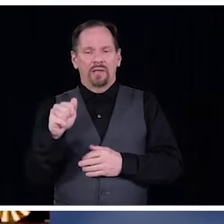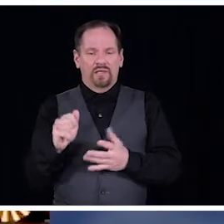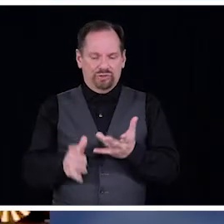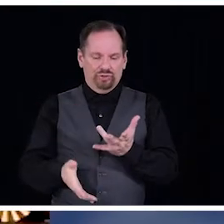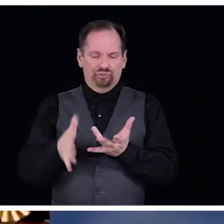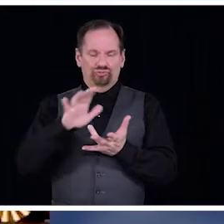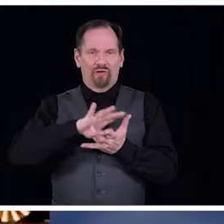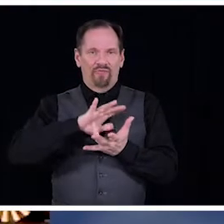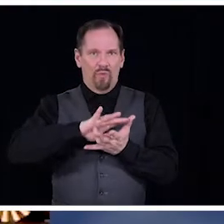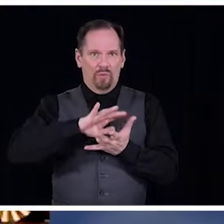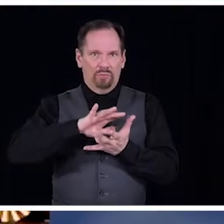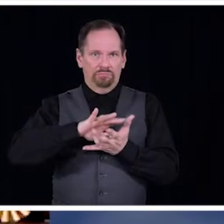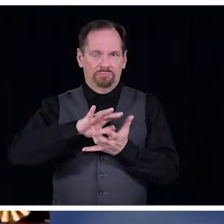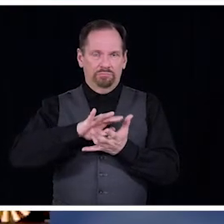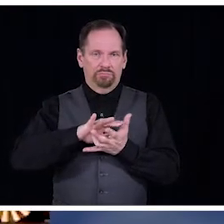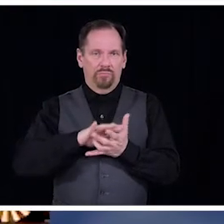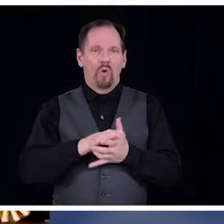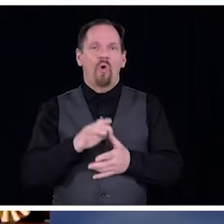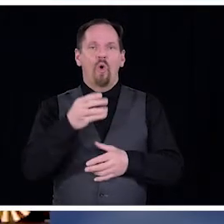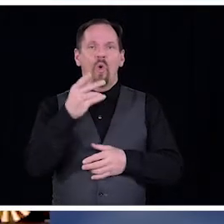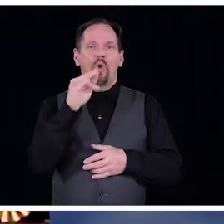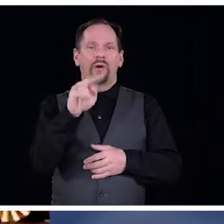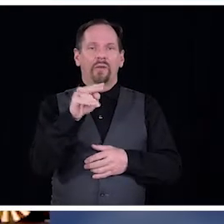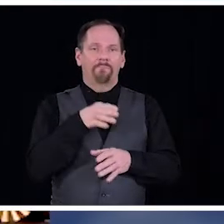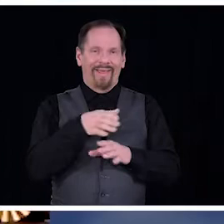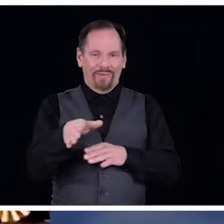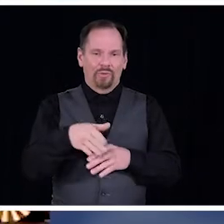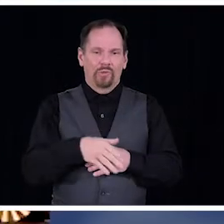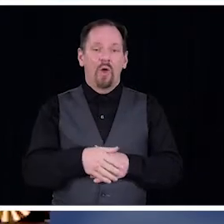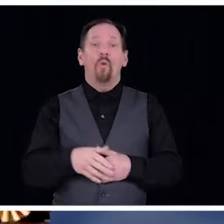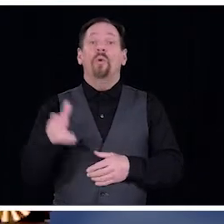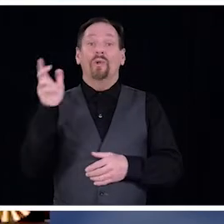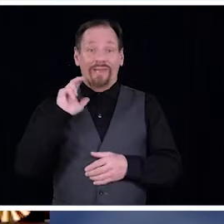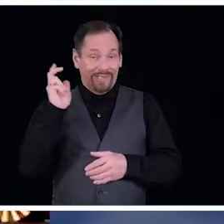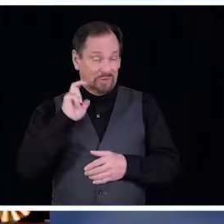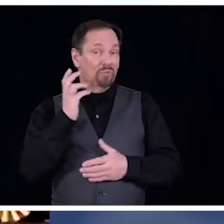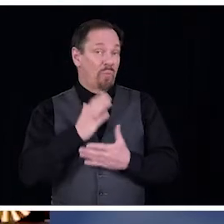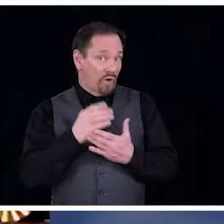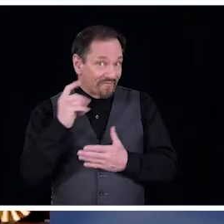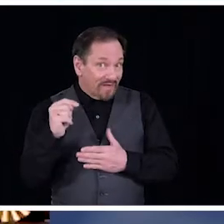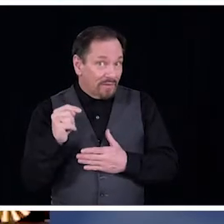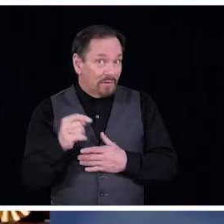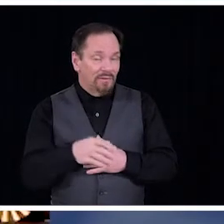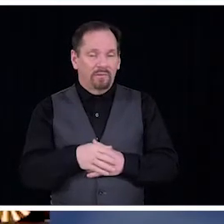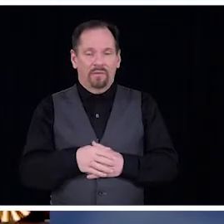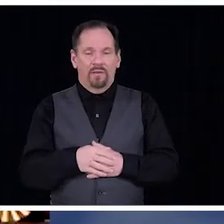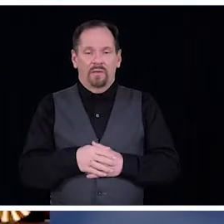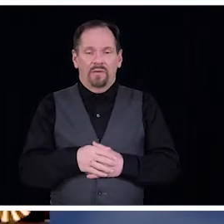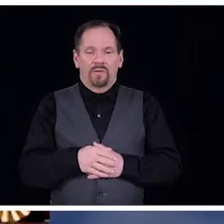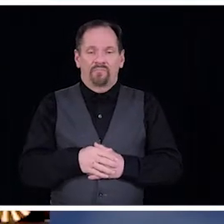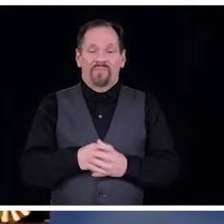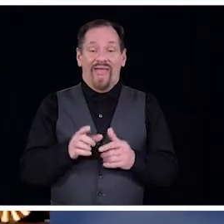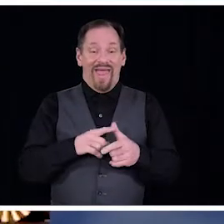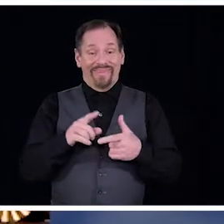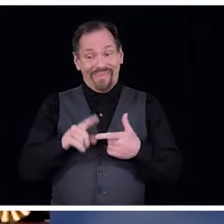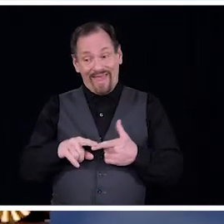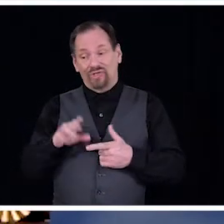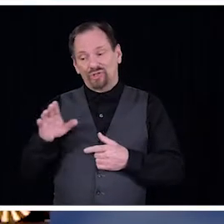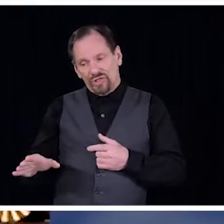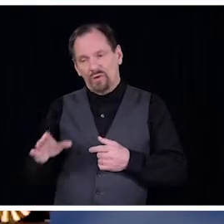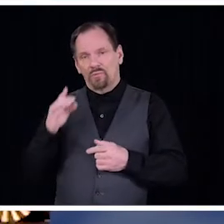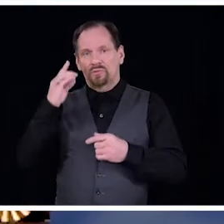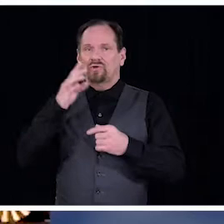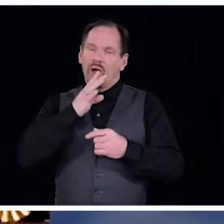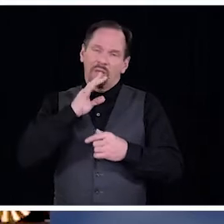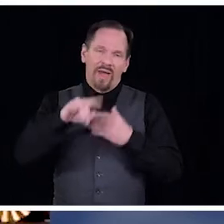performance major and double degree student. We will listen first to an excerpt from La Rondine. Leanne will then share her reflections